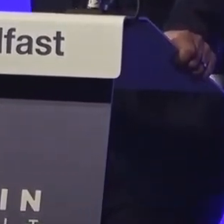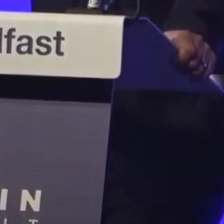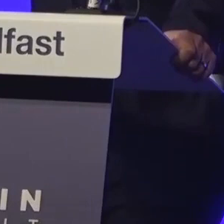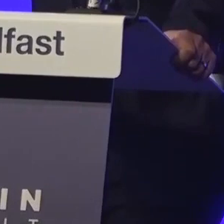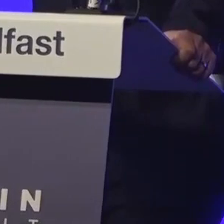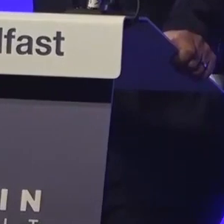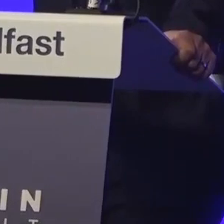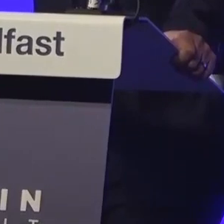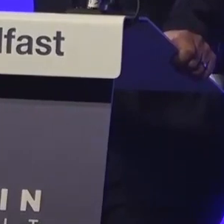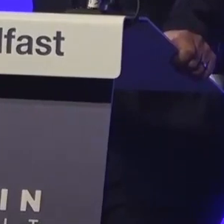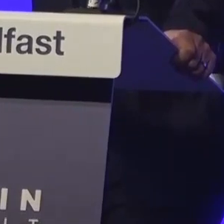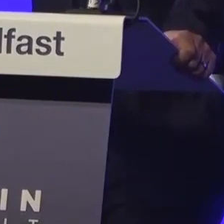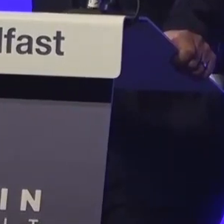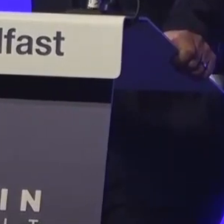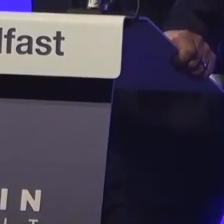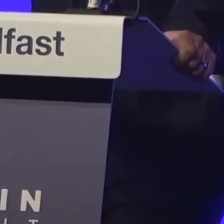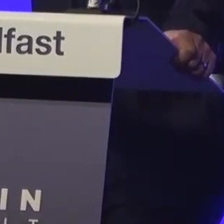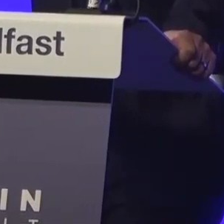Thank you.